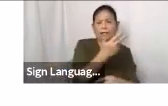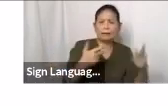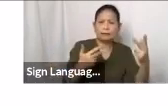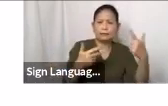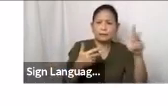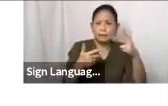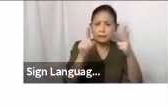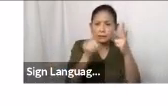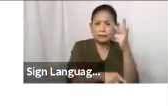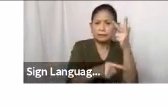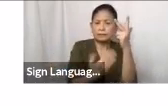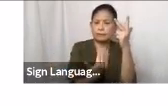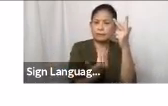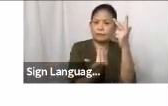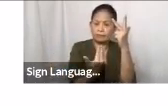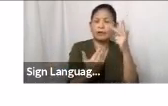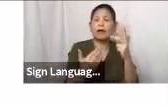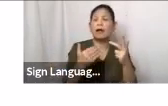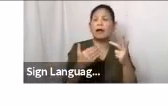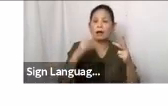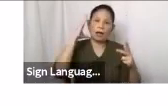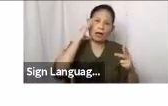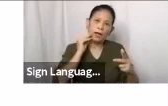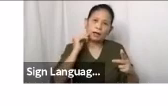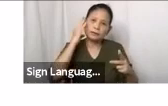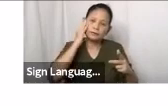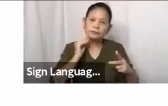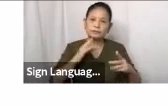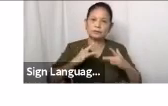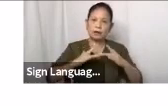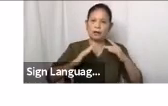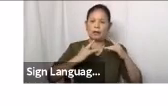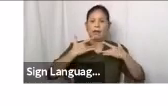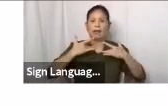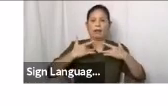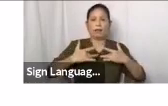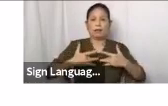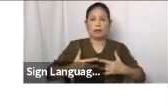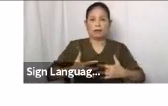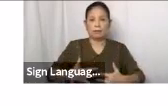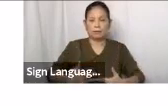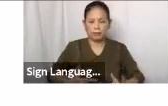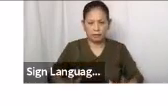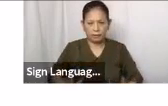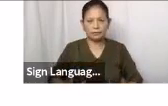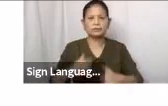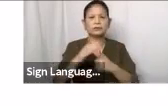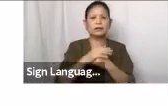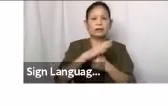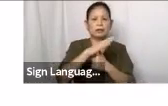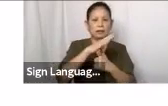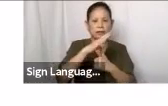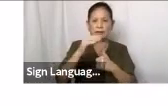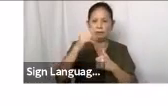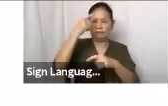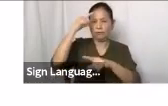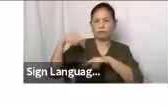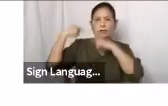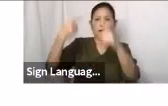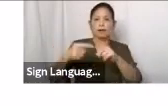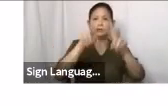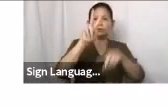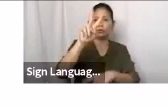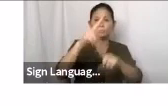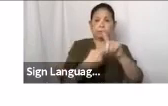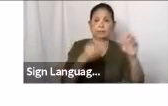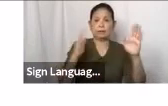from depression and anxiety after taking the hormonal medicines within the period of 2 months.